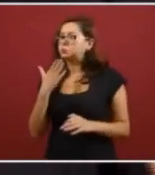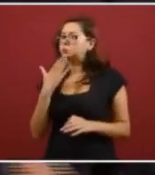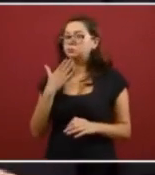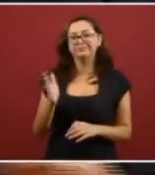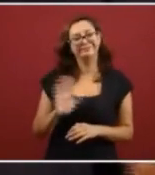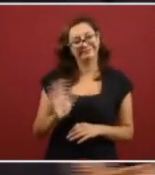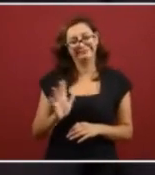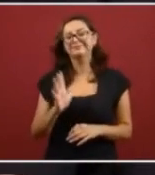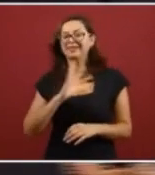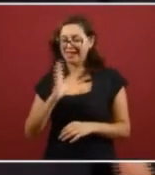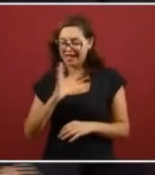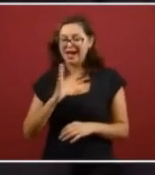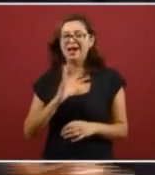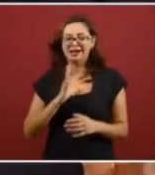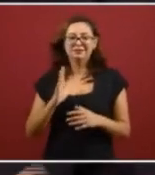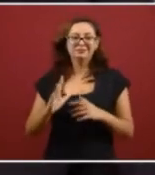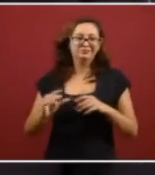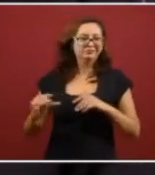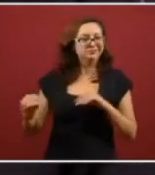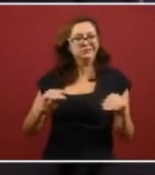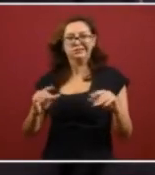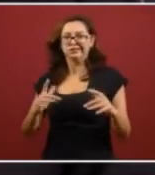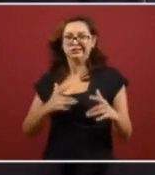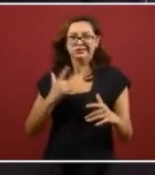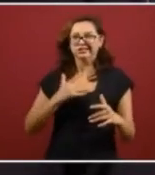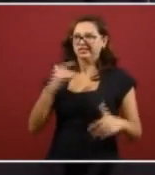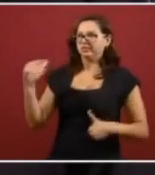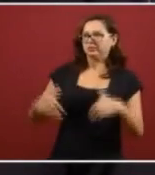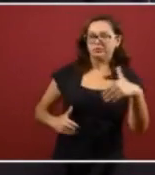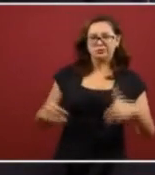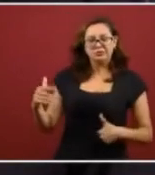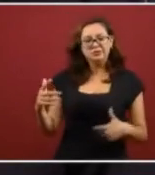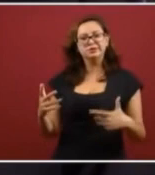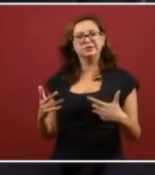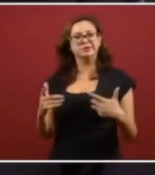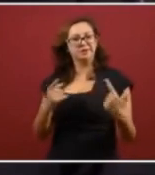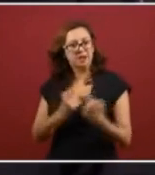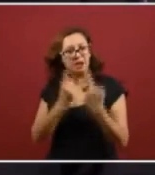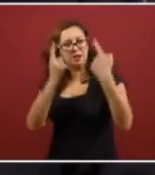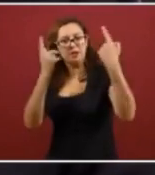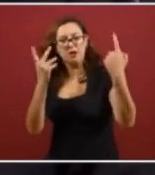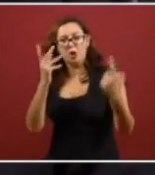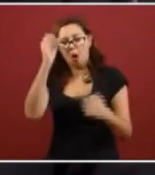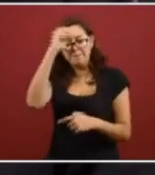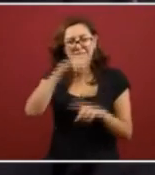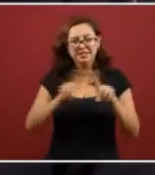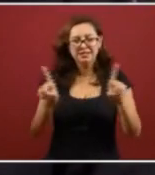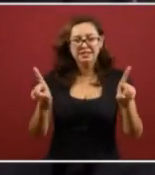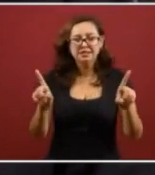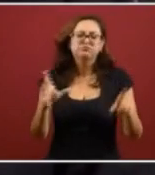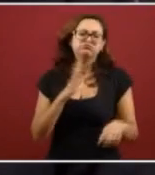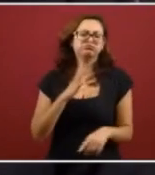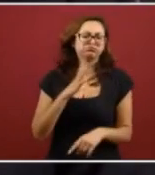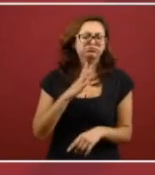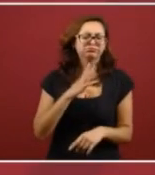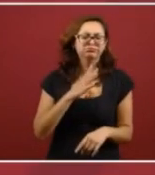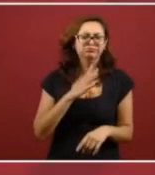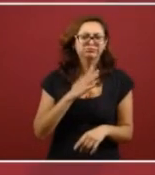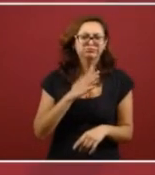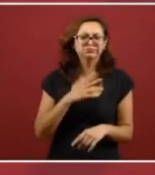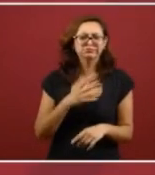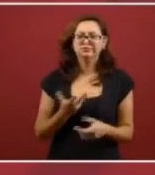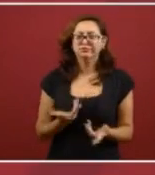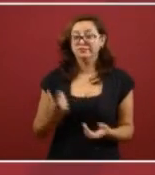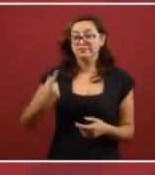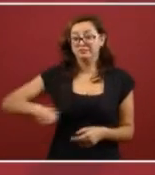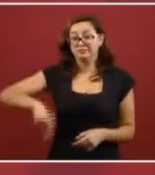movements discrepancias, or discrepancies. Hay reajustes. There's readjustments. Nosotros estamos comprometidos we